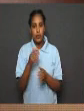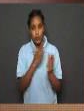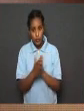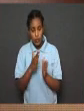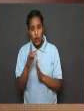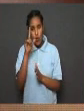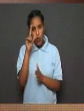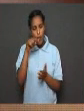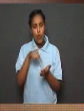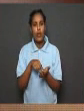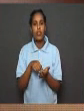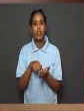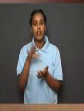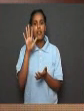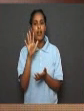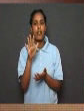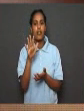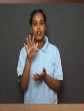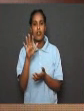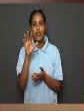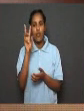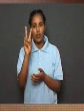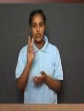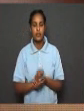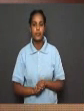about 1.5 volts.